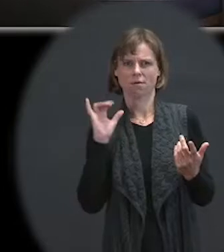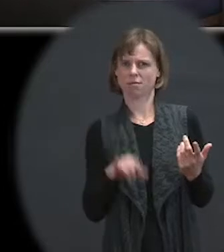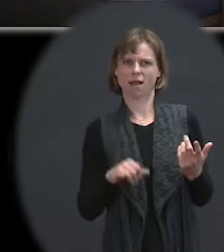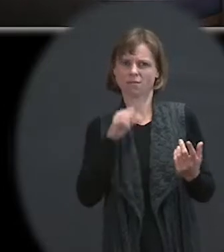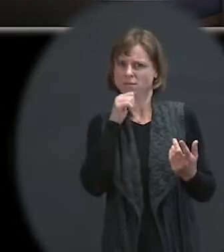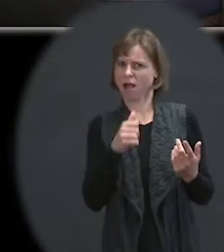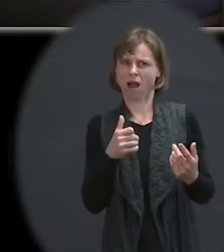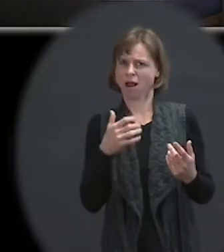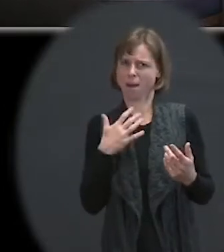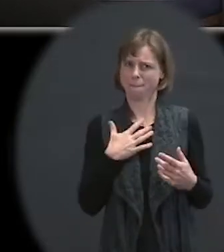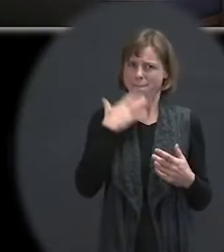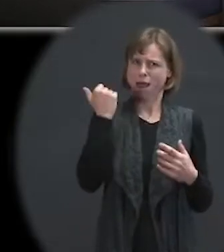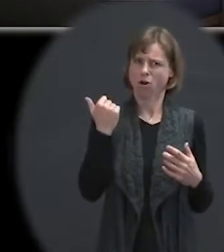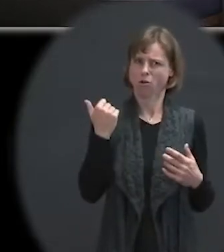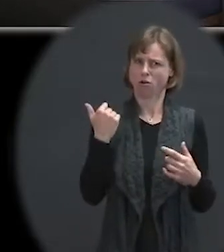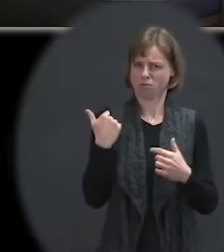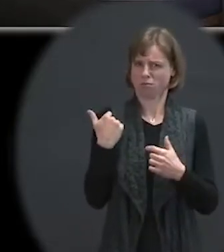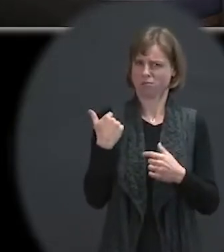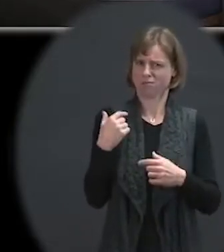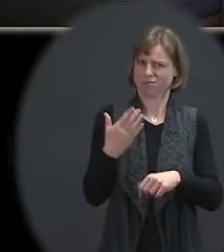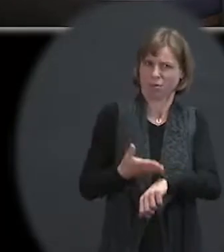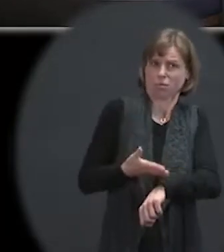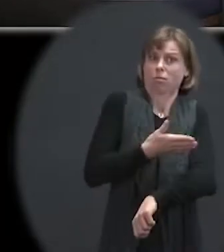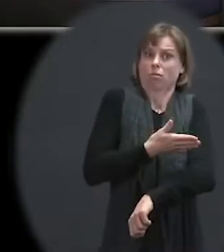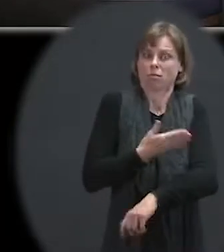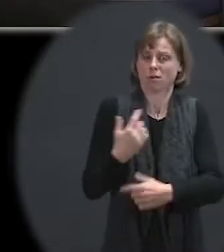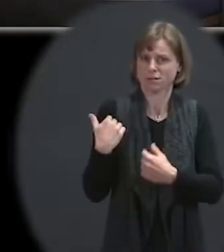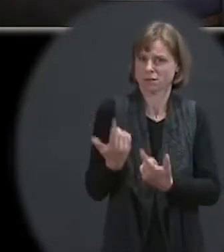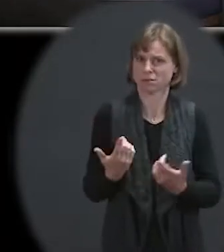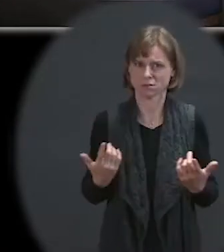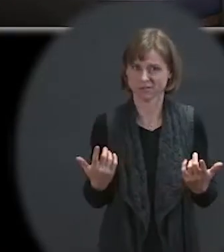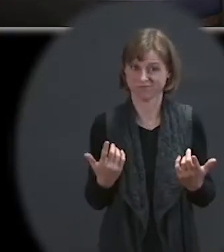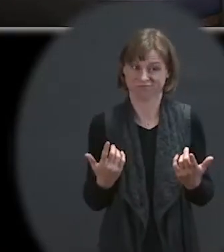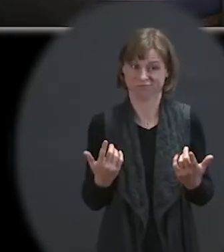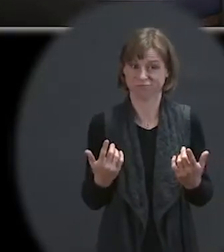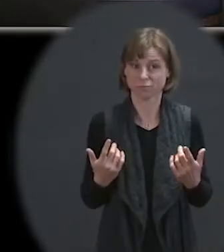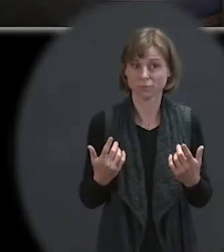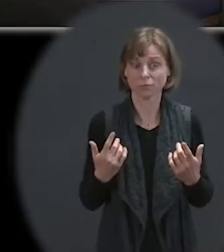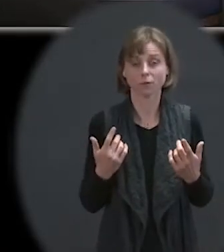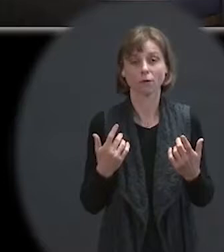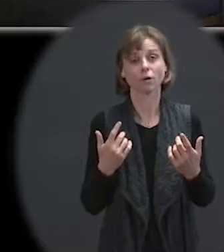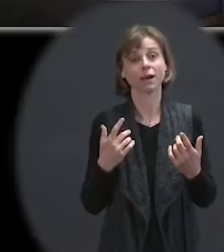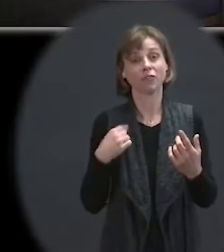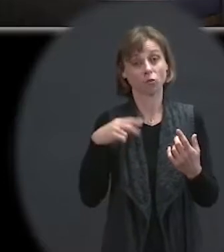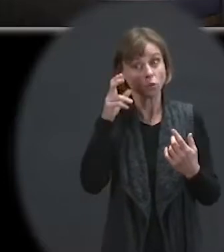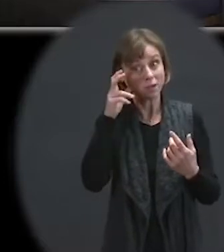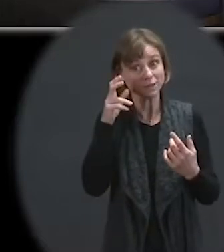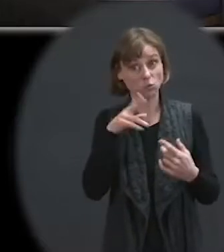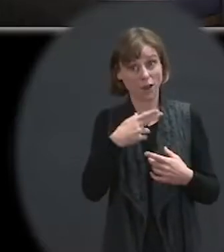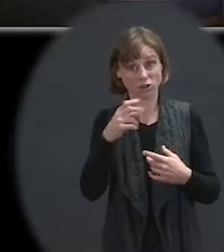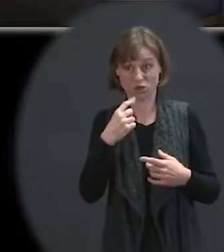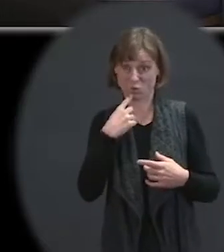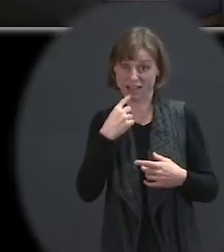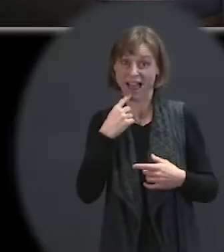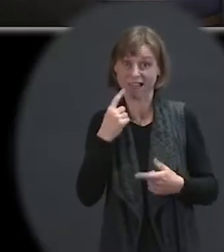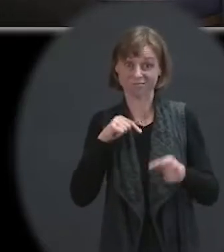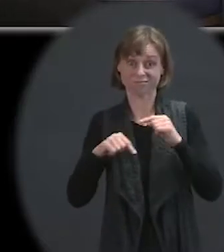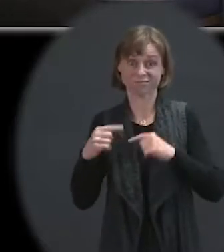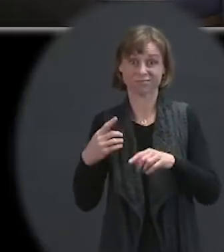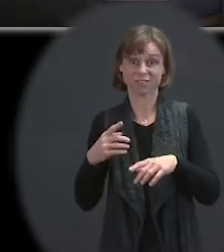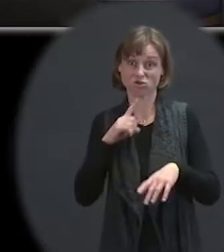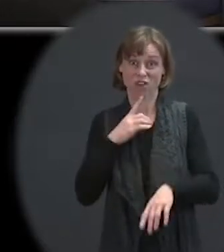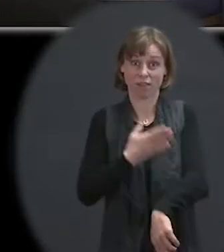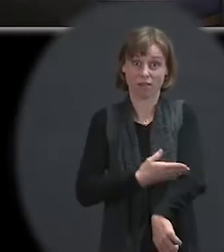than what was going on before. In regards to the HHS, the use of the HHS facility, they say it's a step backwards. So there's